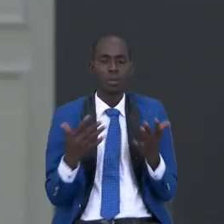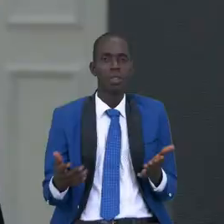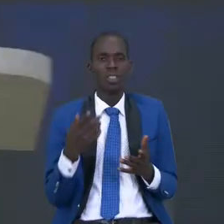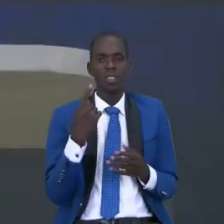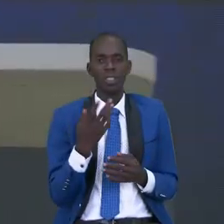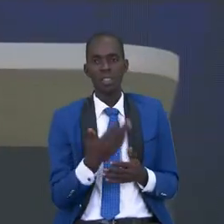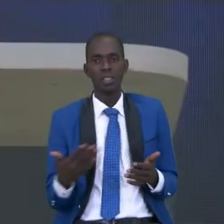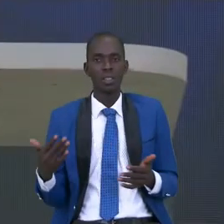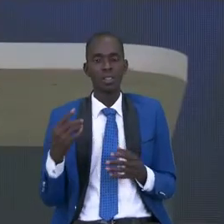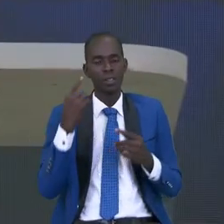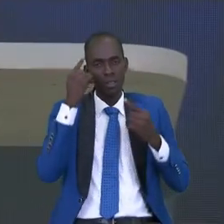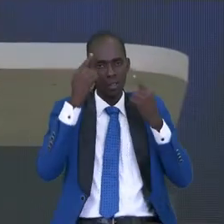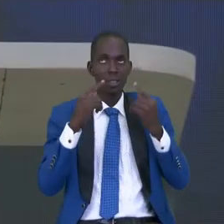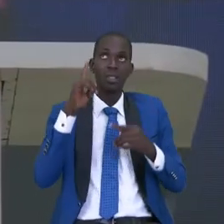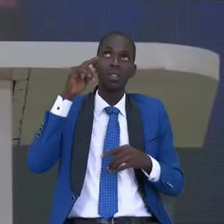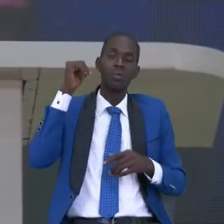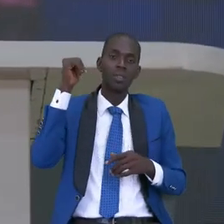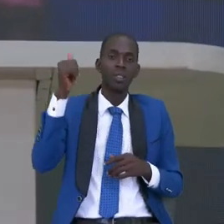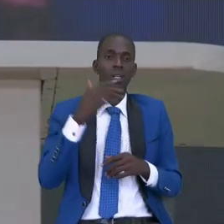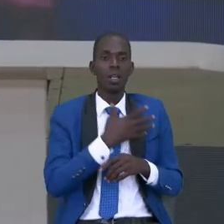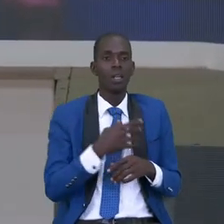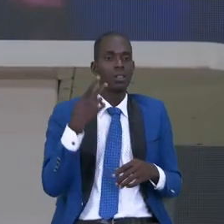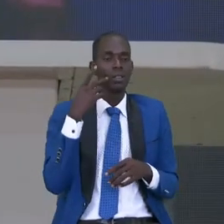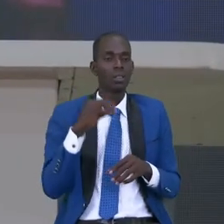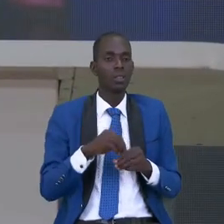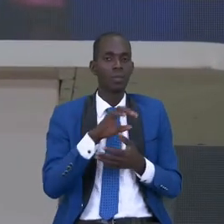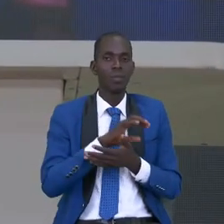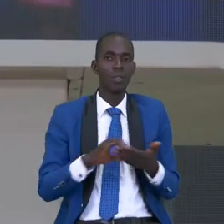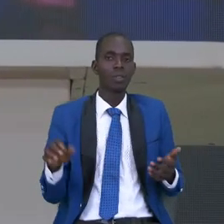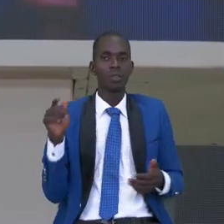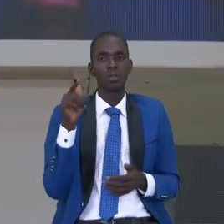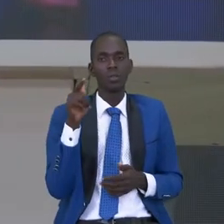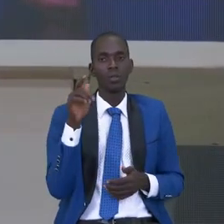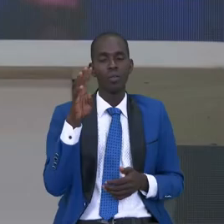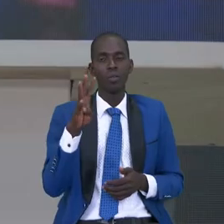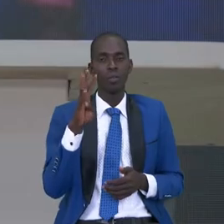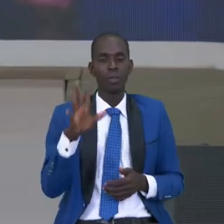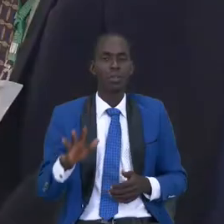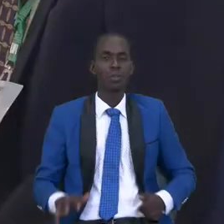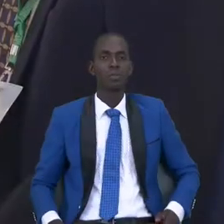concerning himself. And then he tells us in